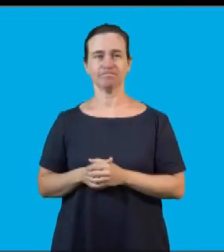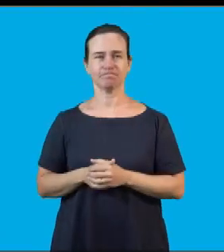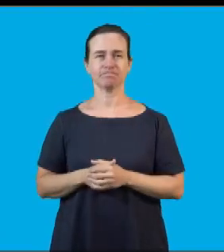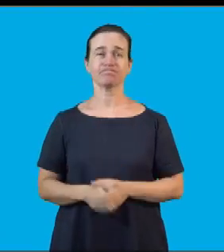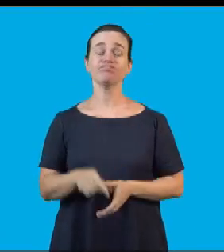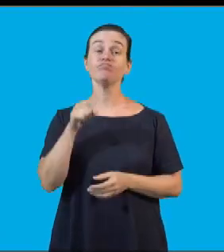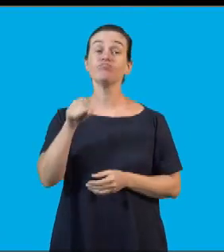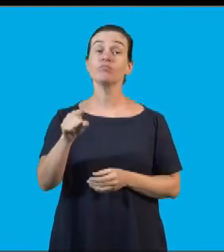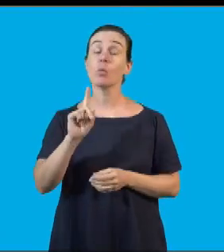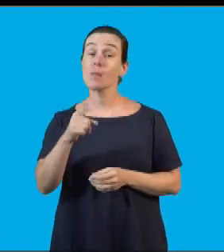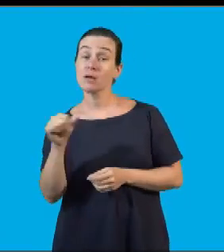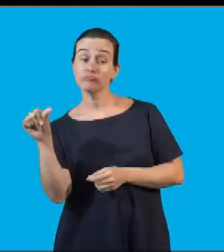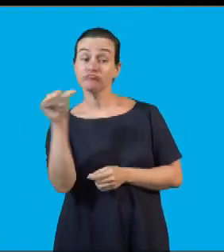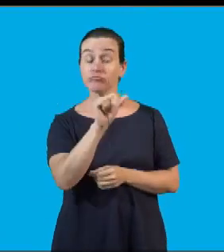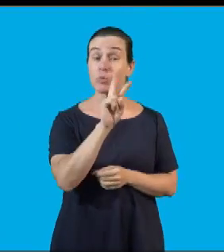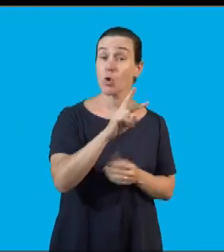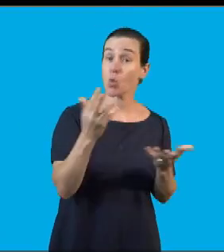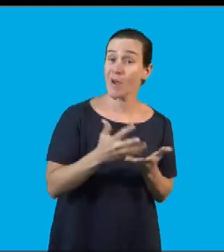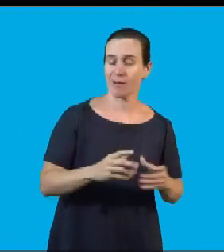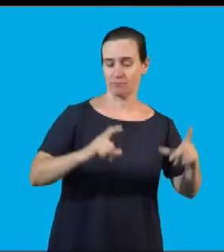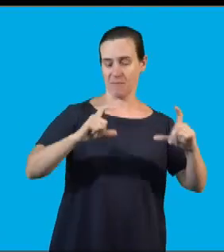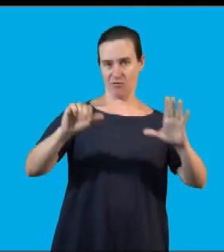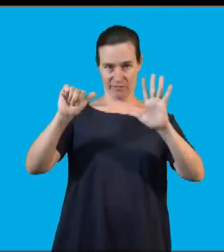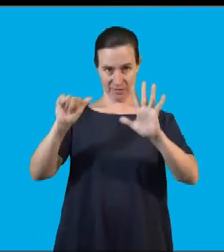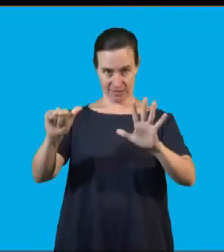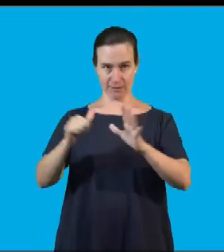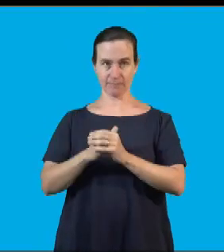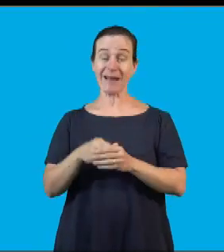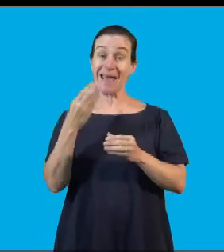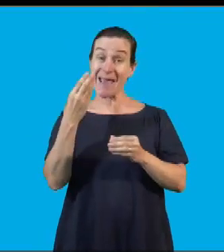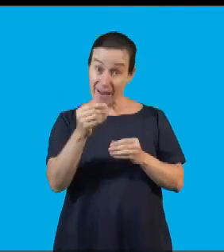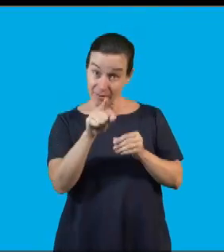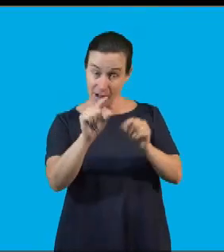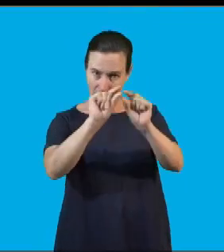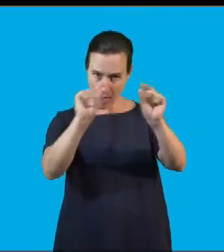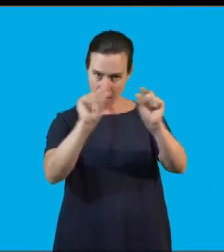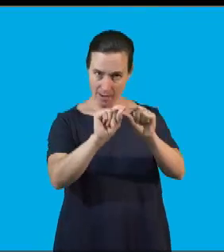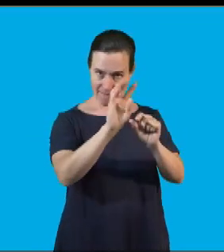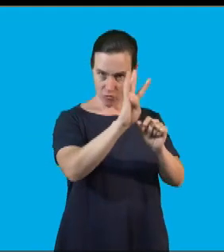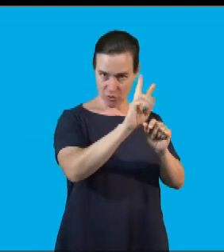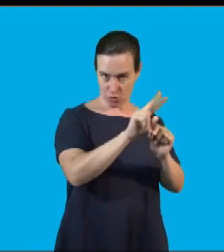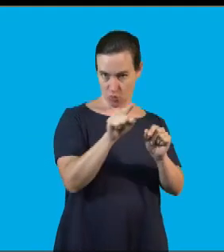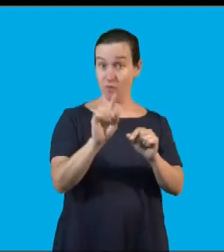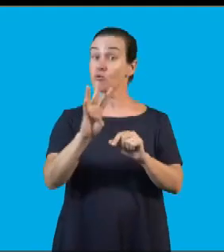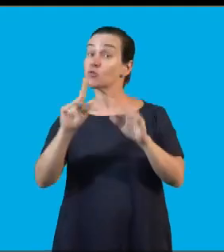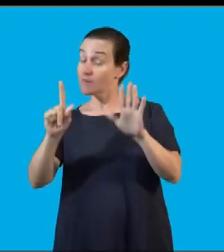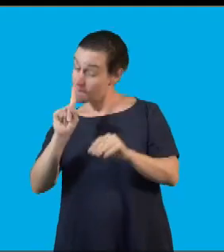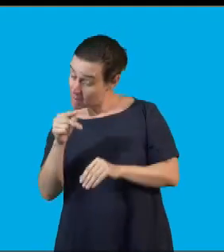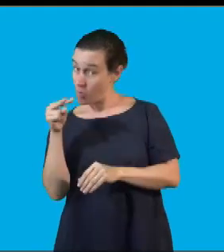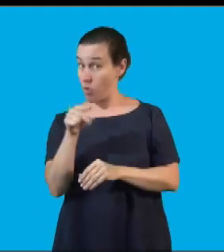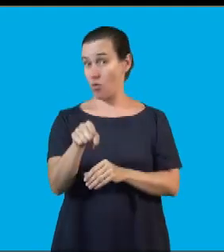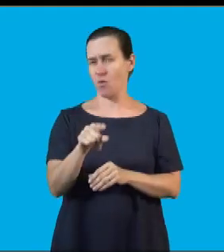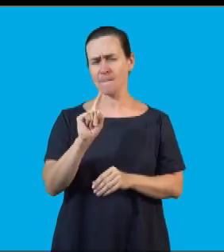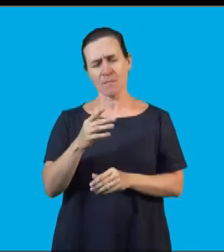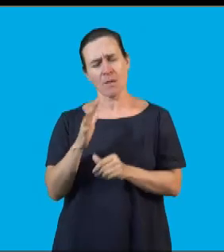1.6. Here, our textual reference referred to paragraph 6, and there's even specific lines, and they give you those lines.